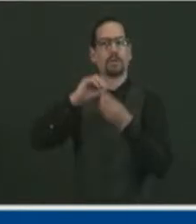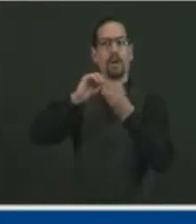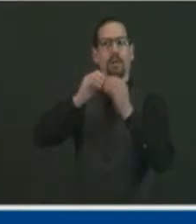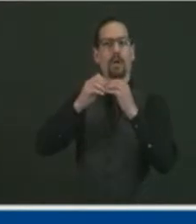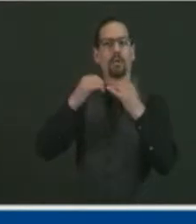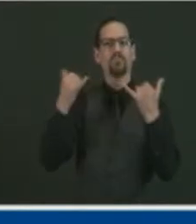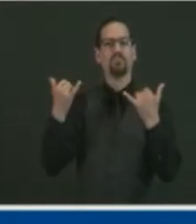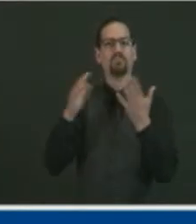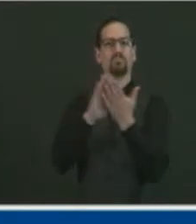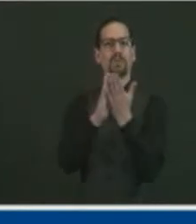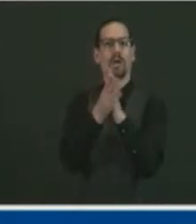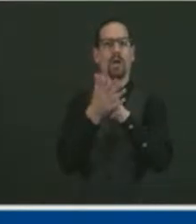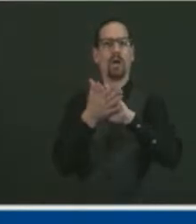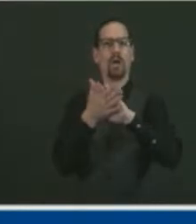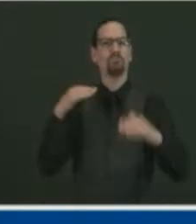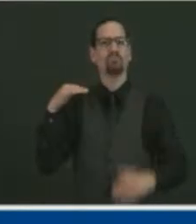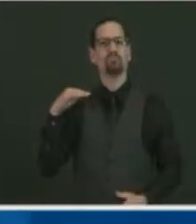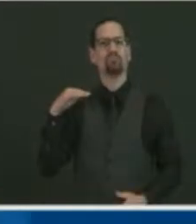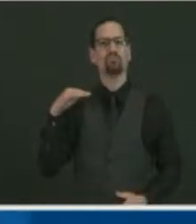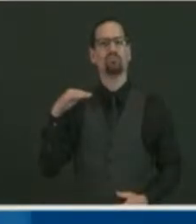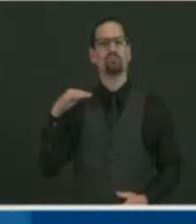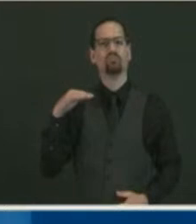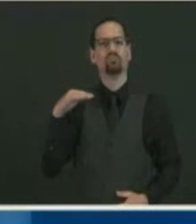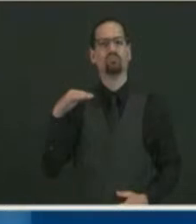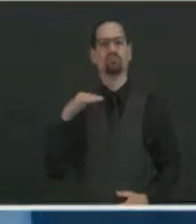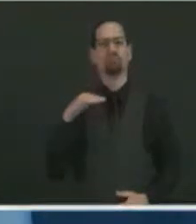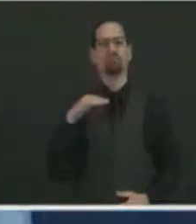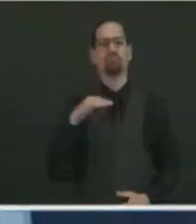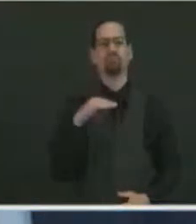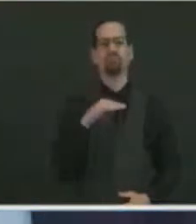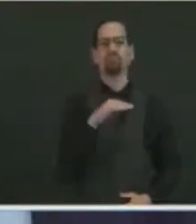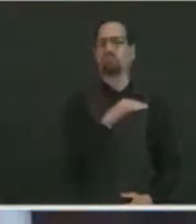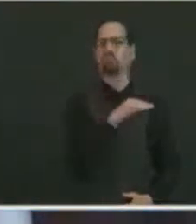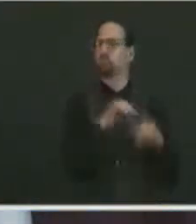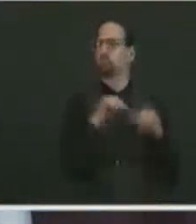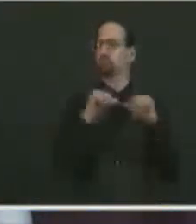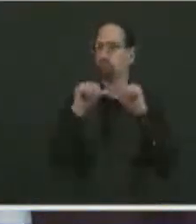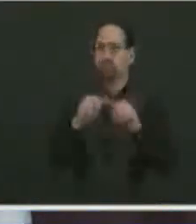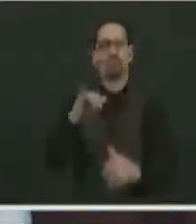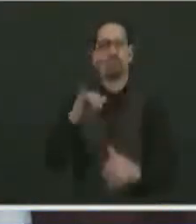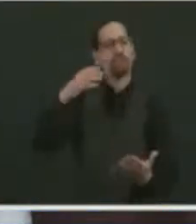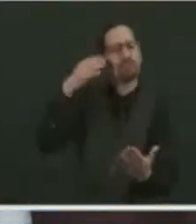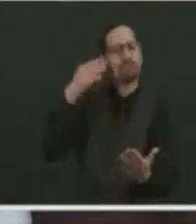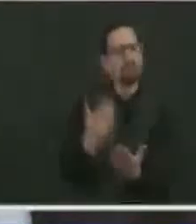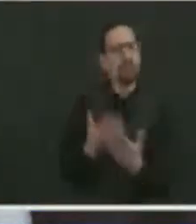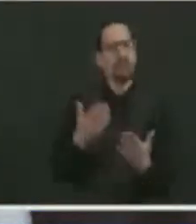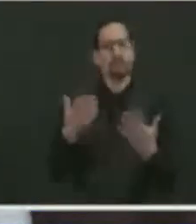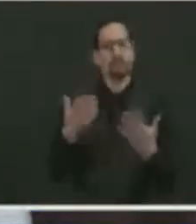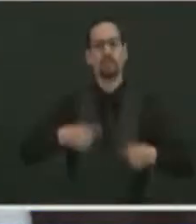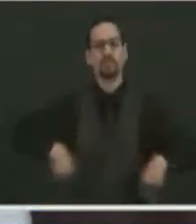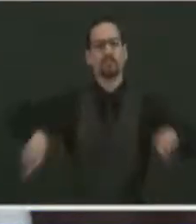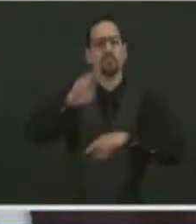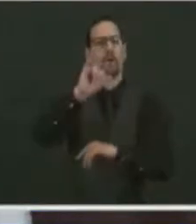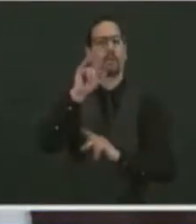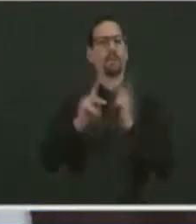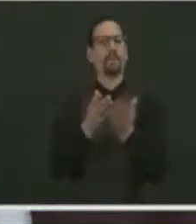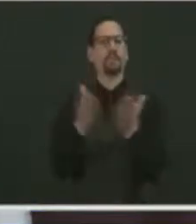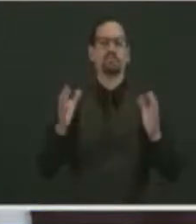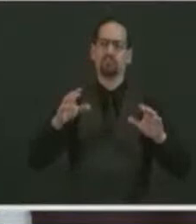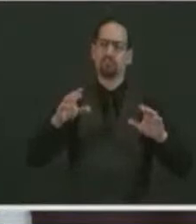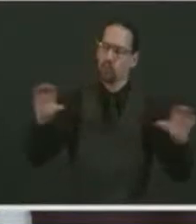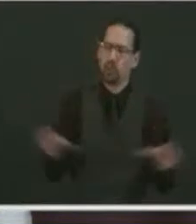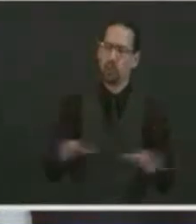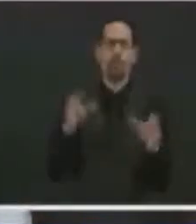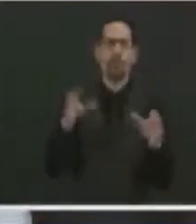important sign. It speaks to how well Rhode Islanders have been in doing in terms